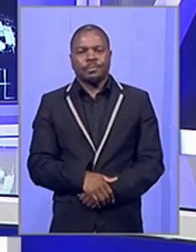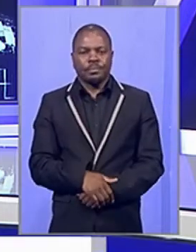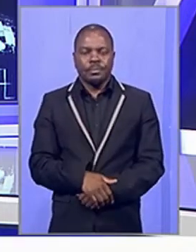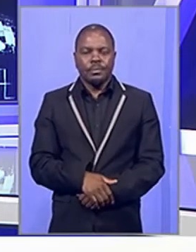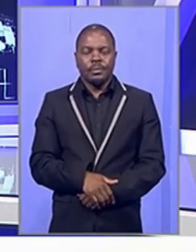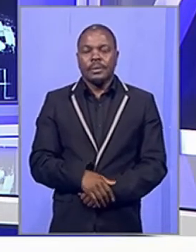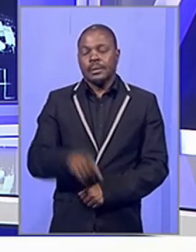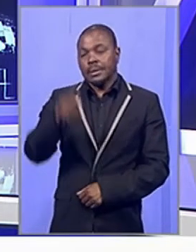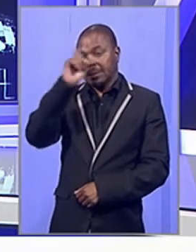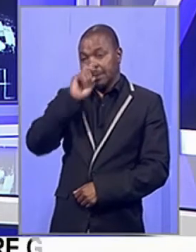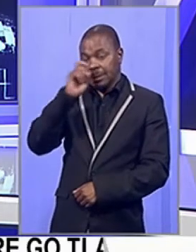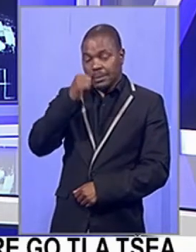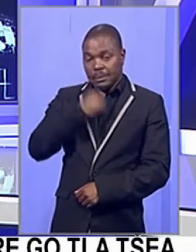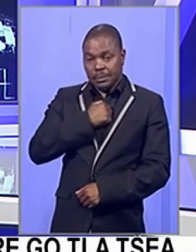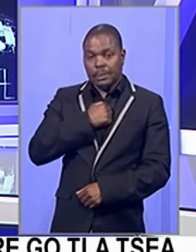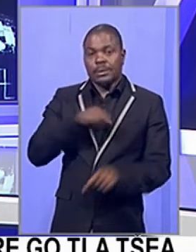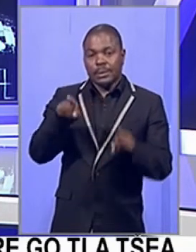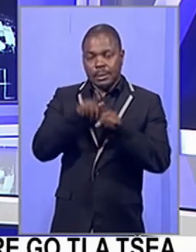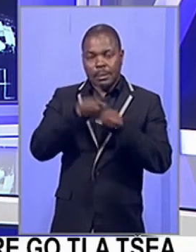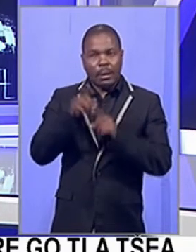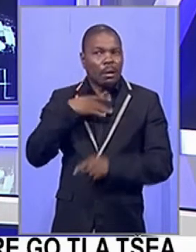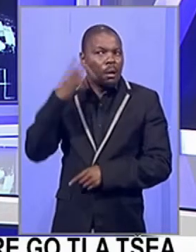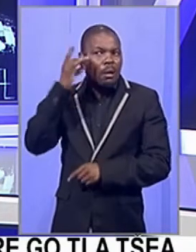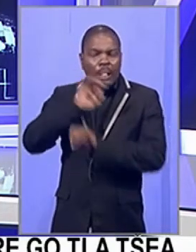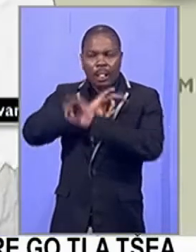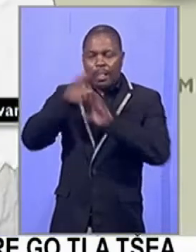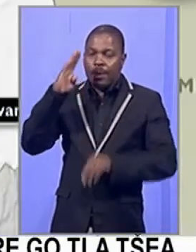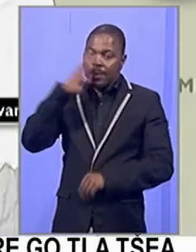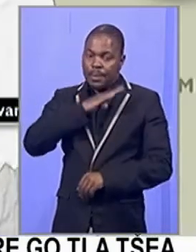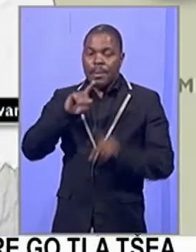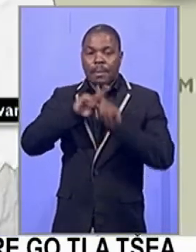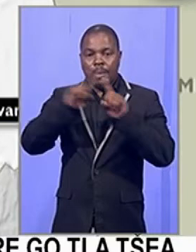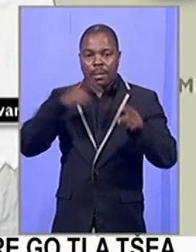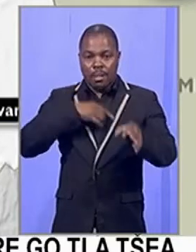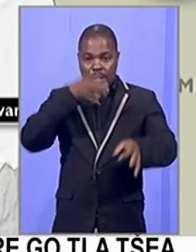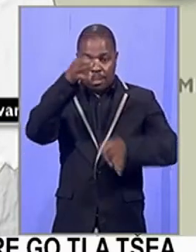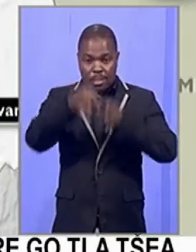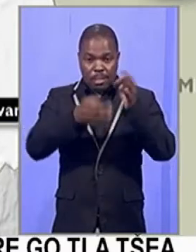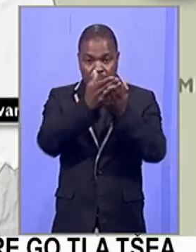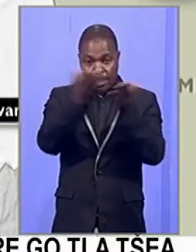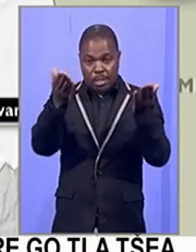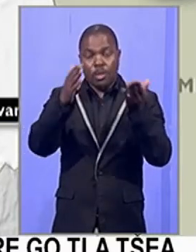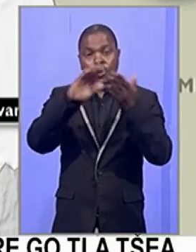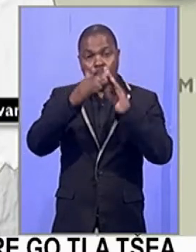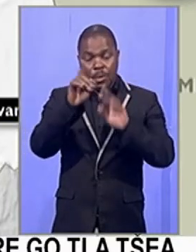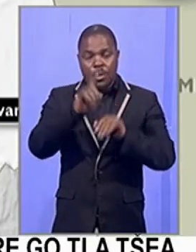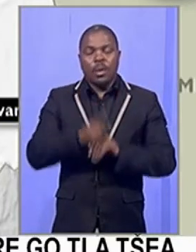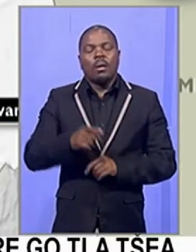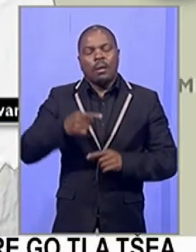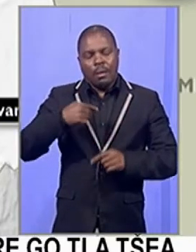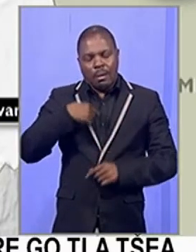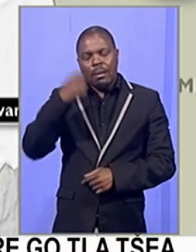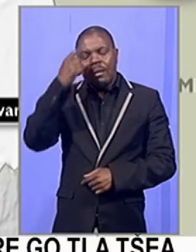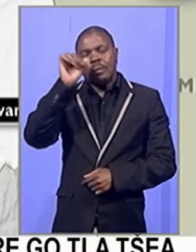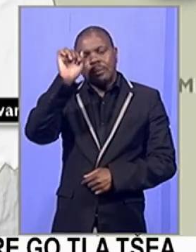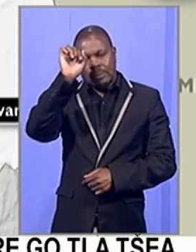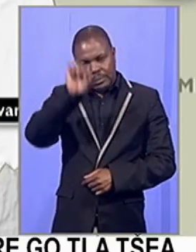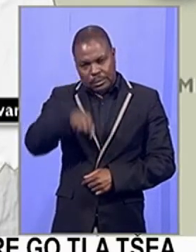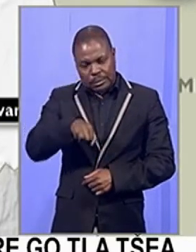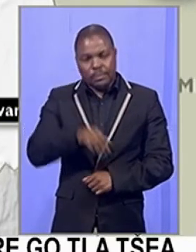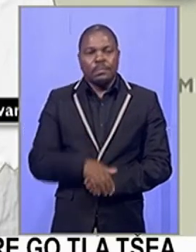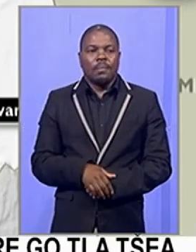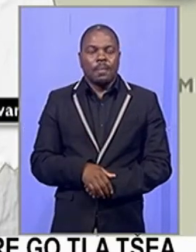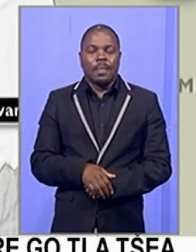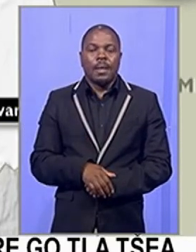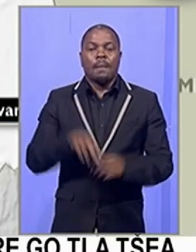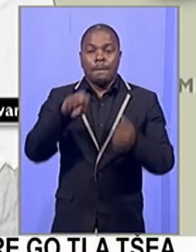Ga ke ya motho le a sa kwala botse fela se nka se tlhalosetsang badudi ke gore re a kwešiša gore taba ye ya bothata bo rena le